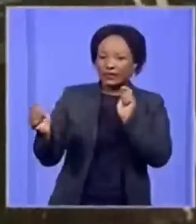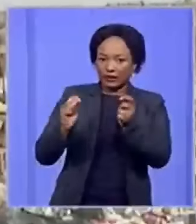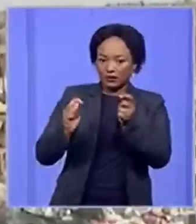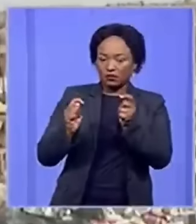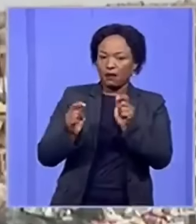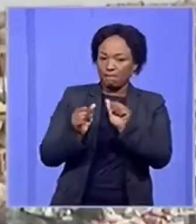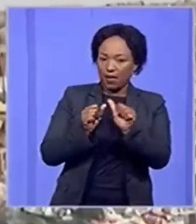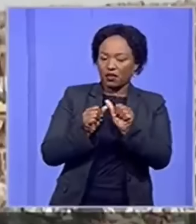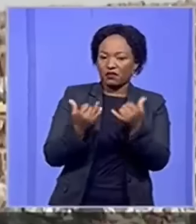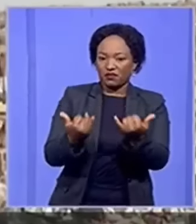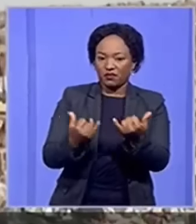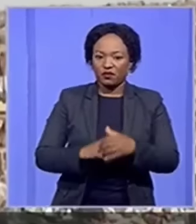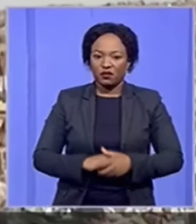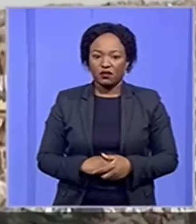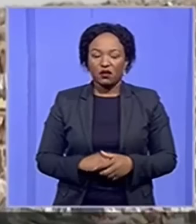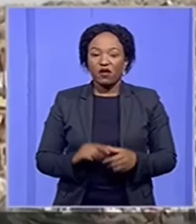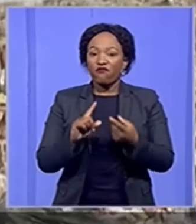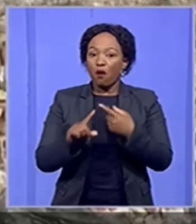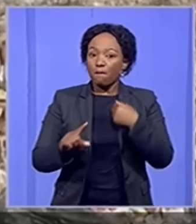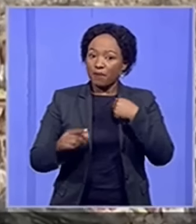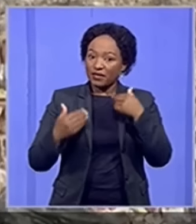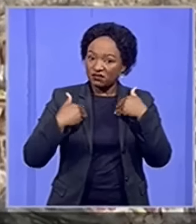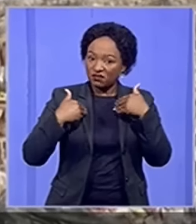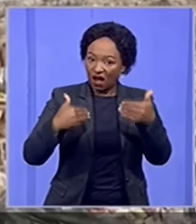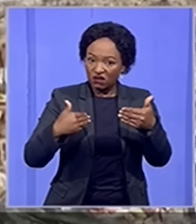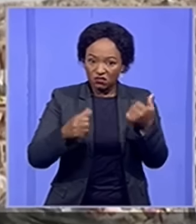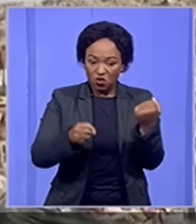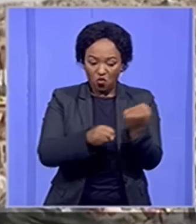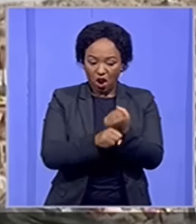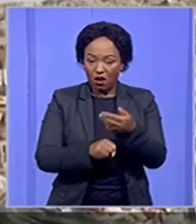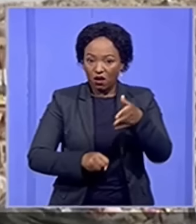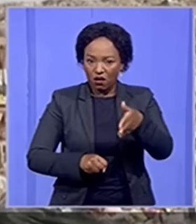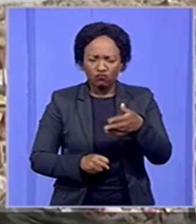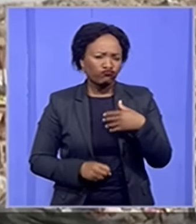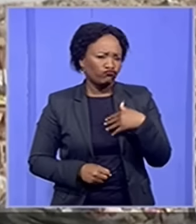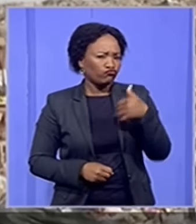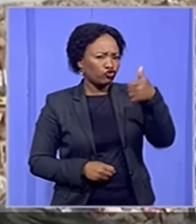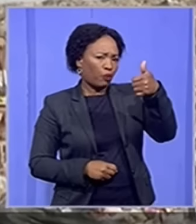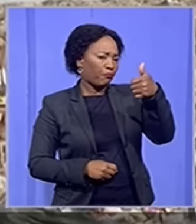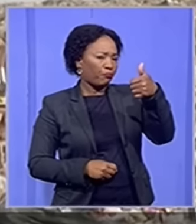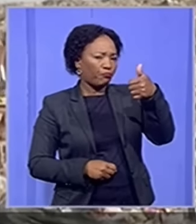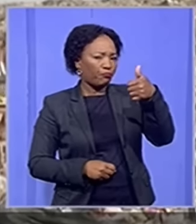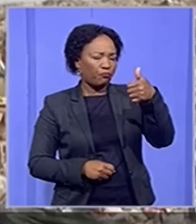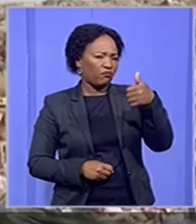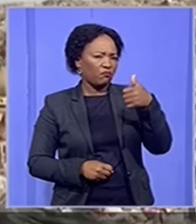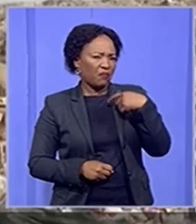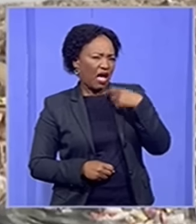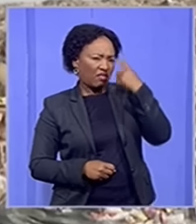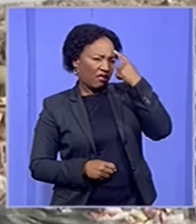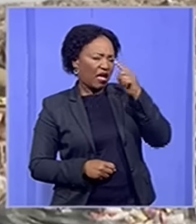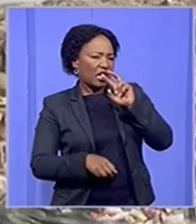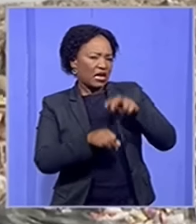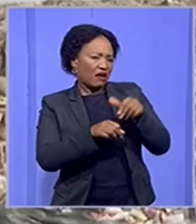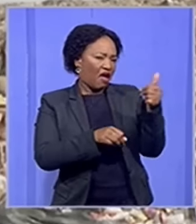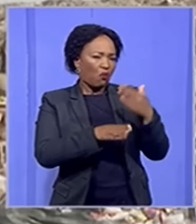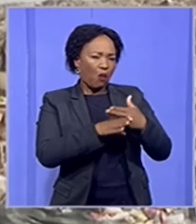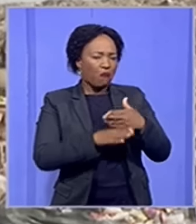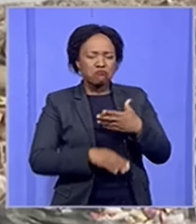botoka. Since ke tsena mo ke shapo ebile ha ke file gore ke tlhoka mmereko mongwe no yana